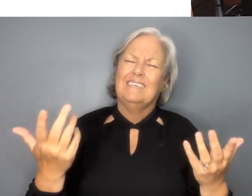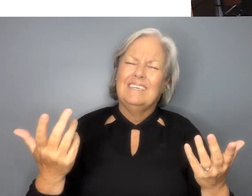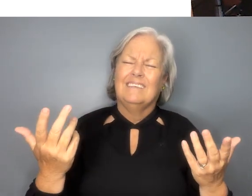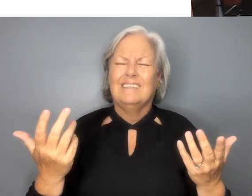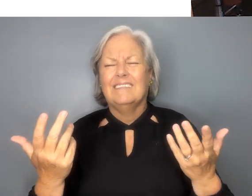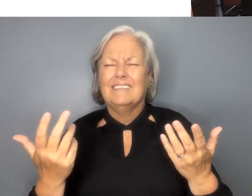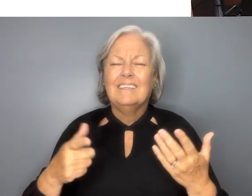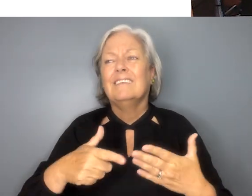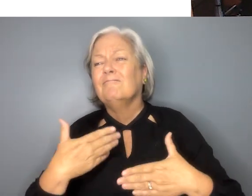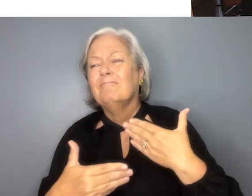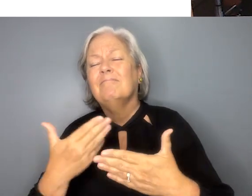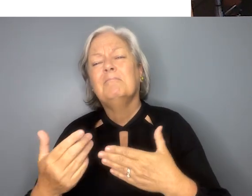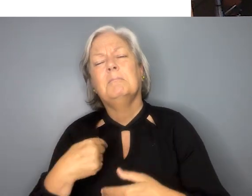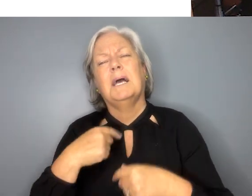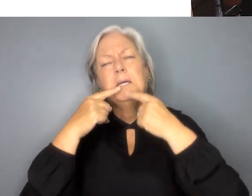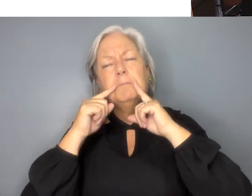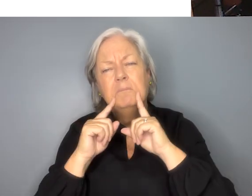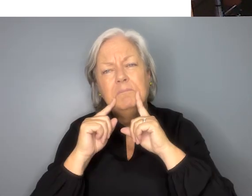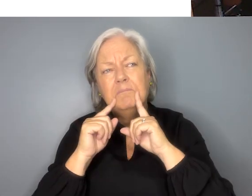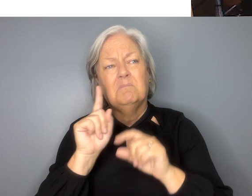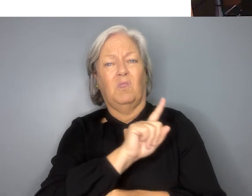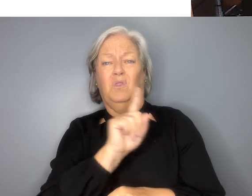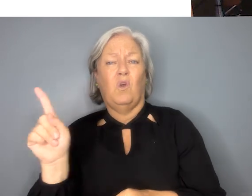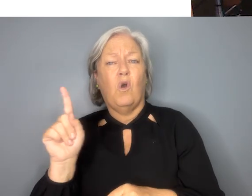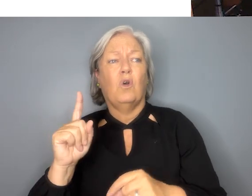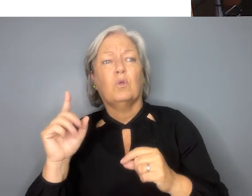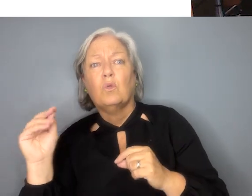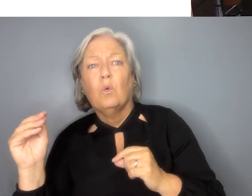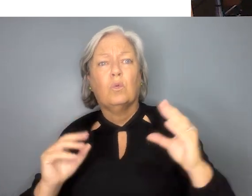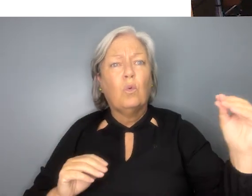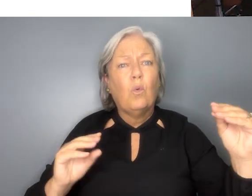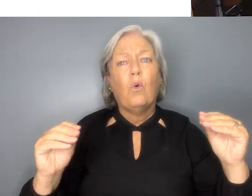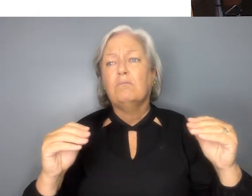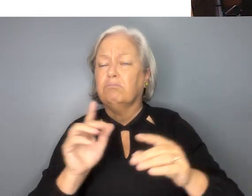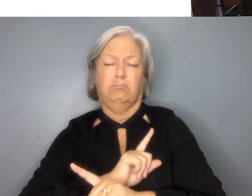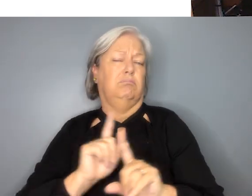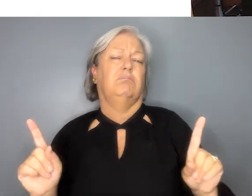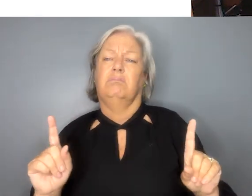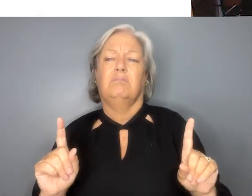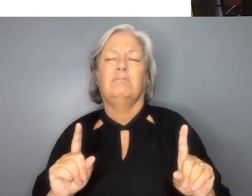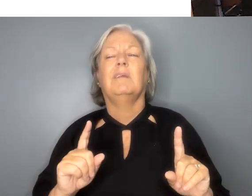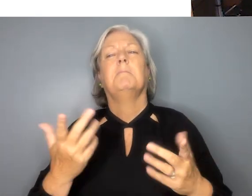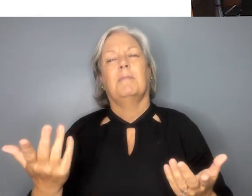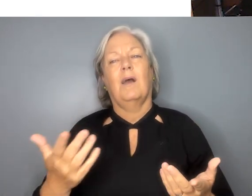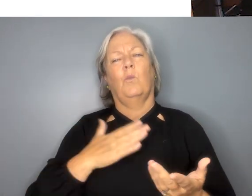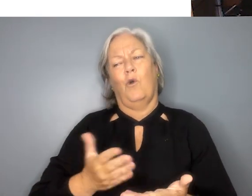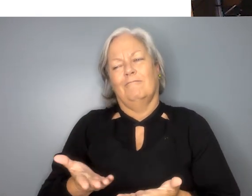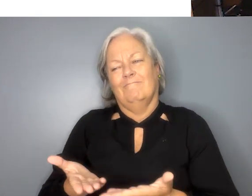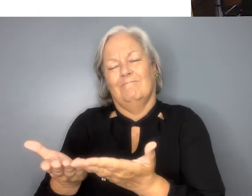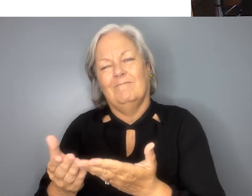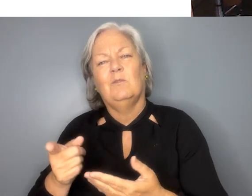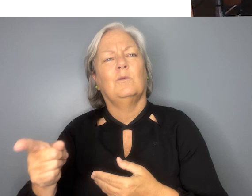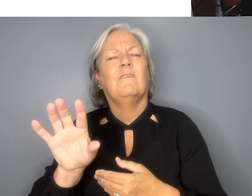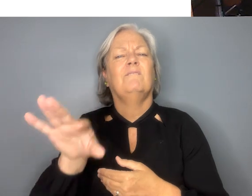thing that they just go about their life. But the sad thing too is if it's not talked about and not recognised, they often don't get the right health supports and